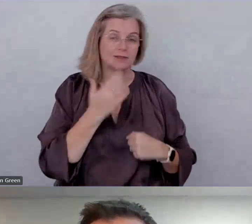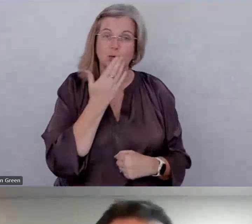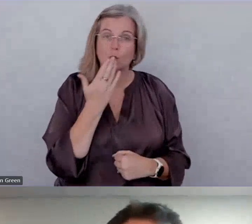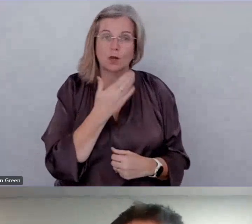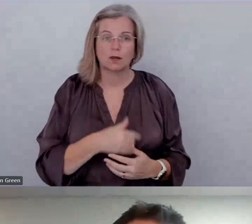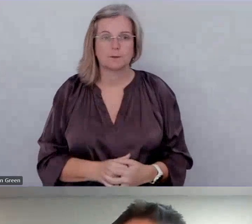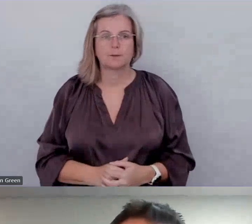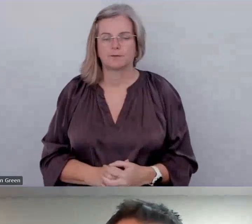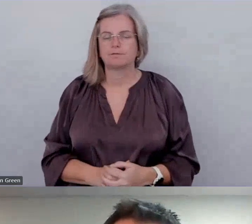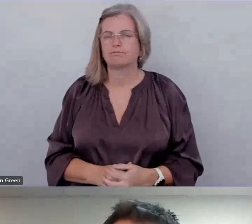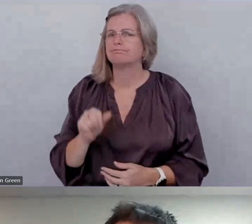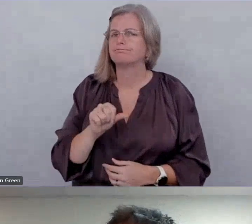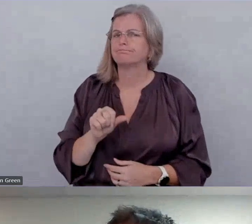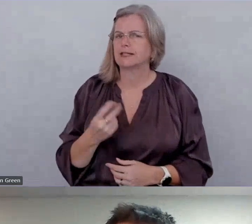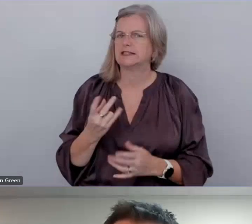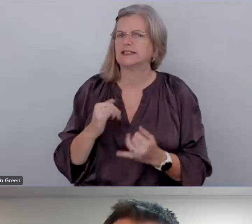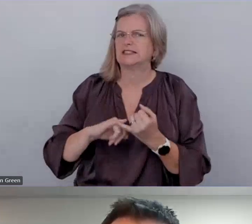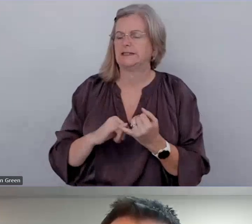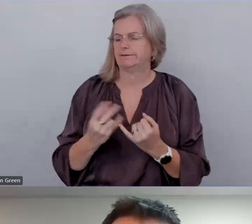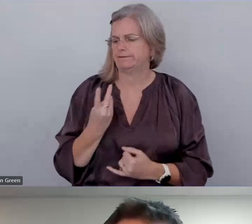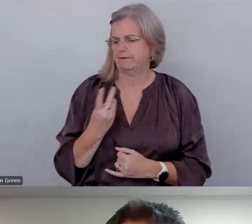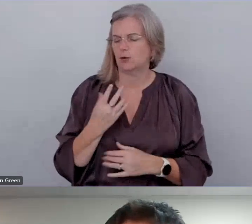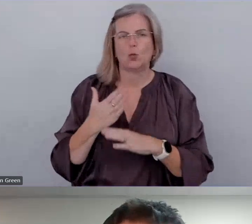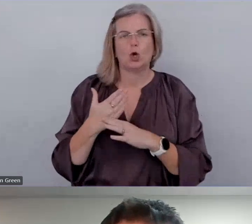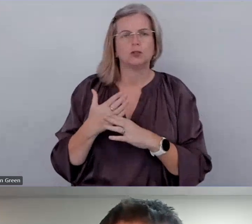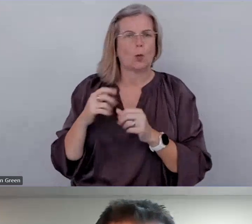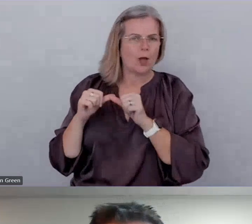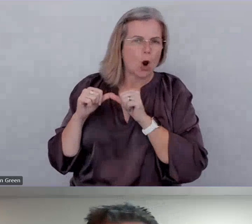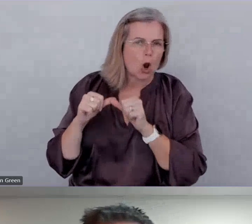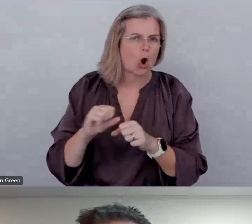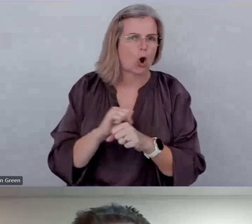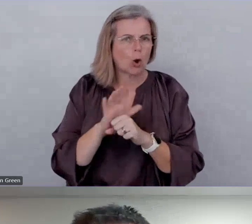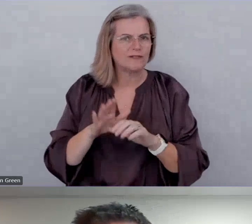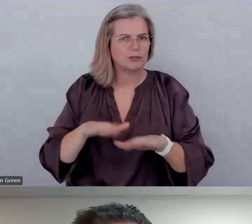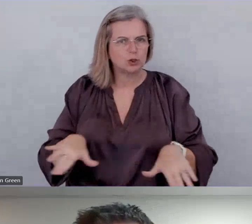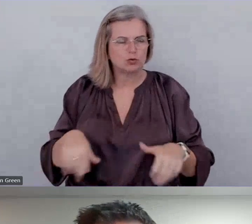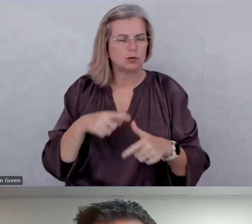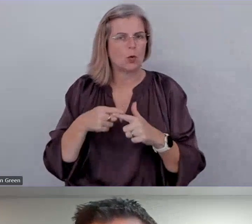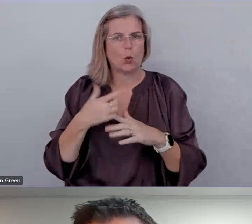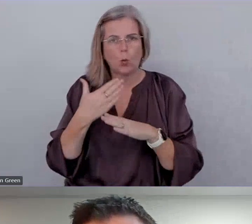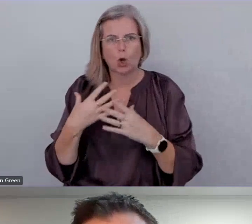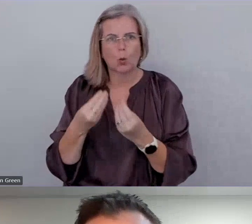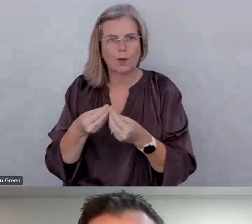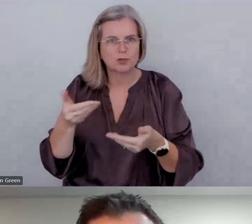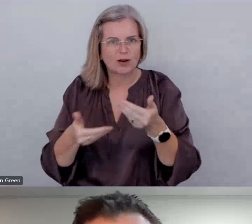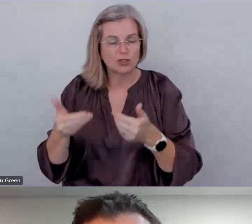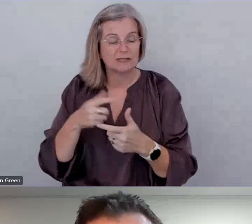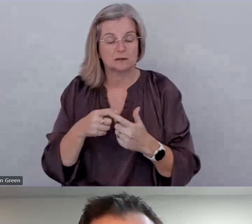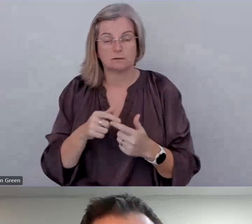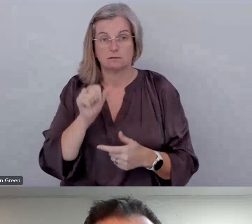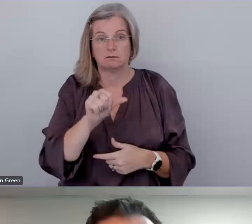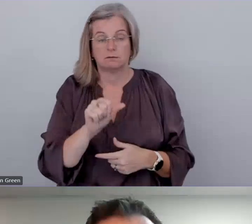COVID kids. We work with the clinically vulnerable families, charities, and et cetera, and absolutely vulnerable people, clinically